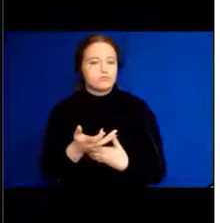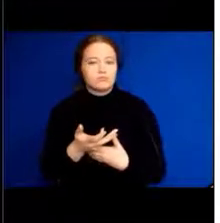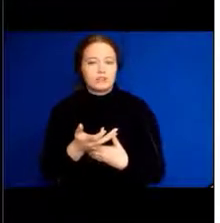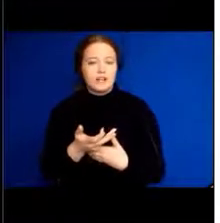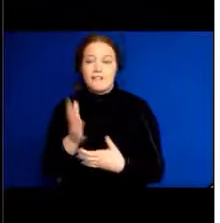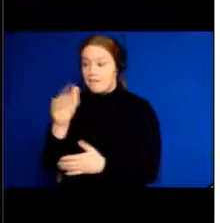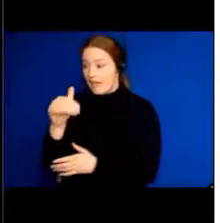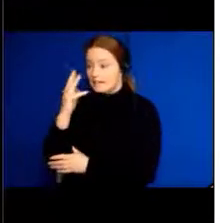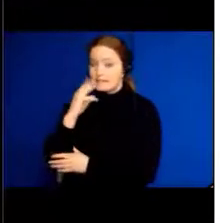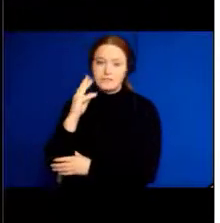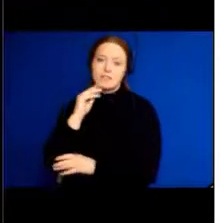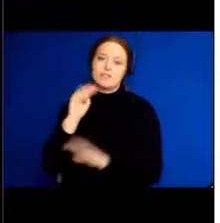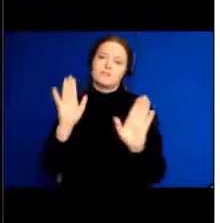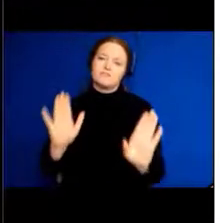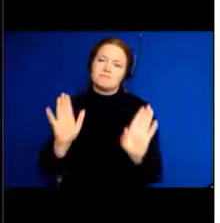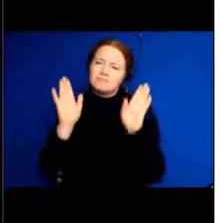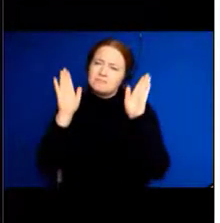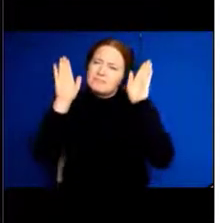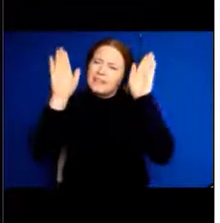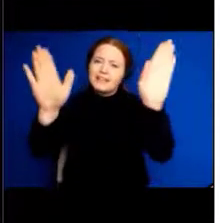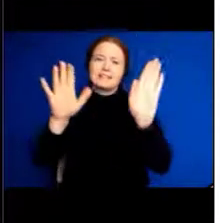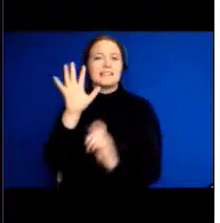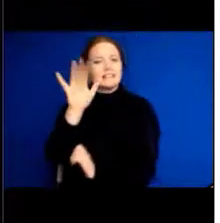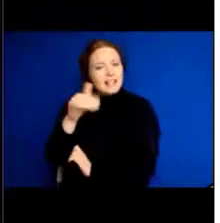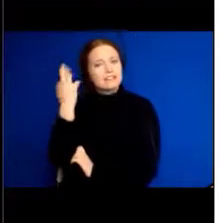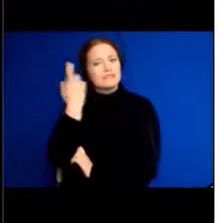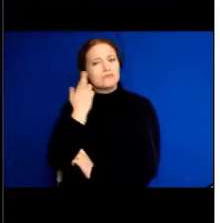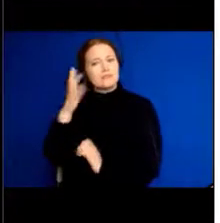what art's all about.